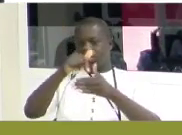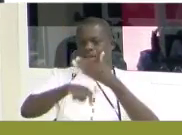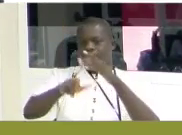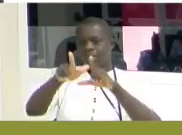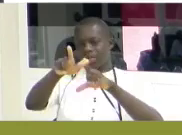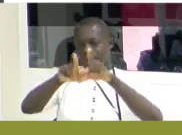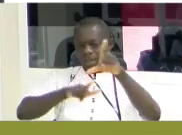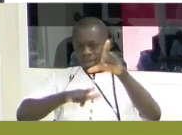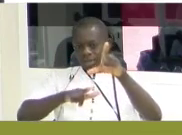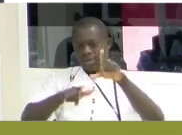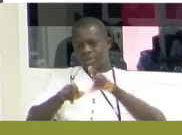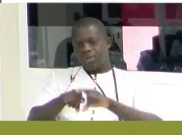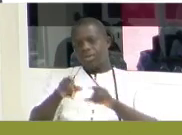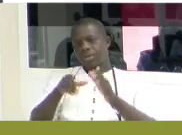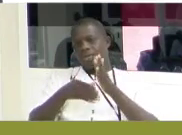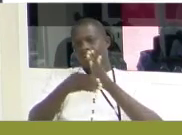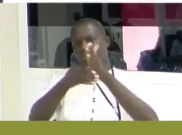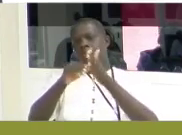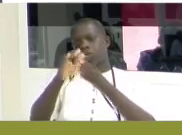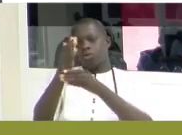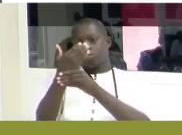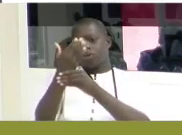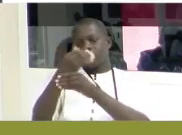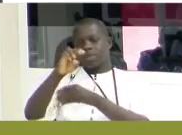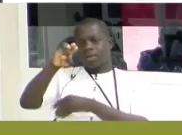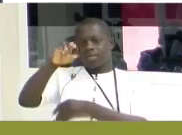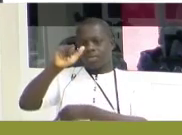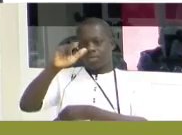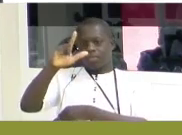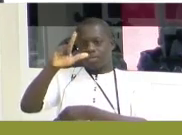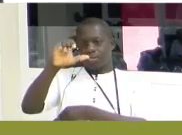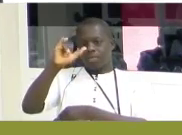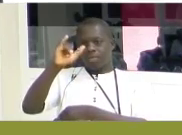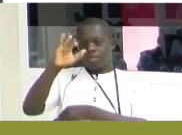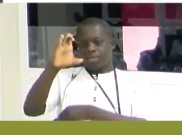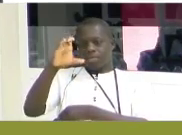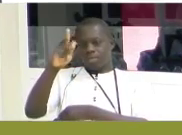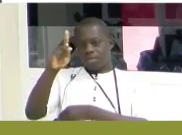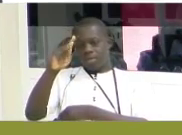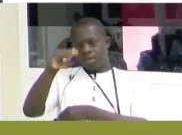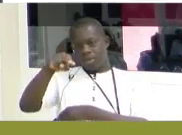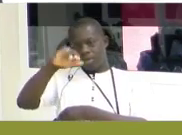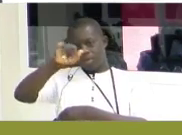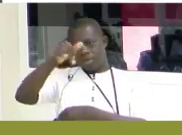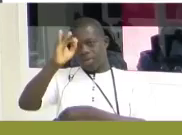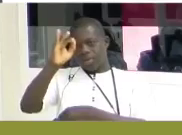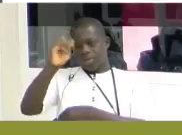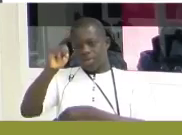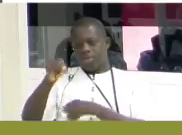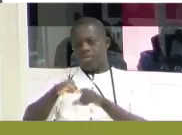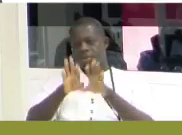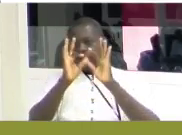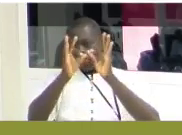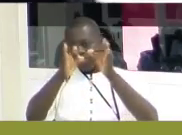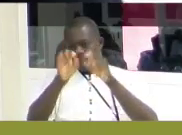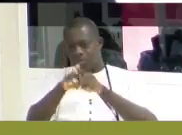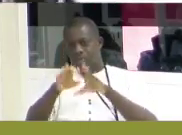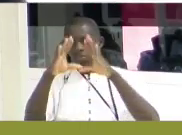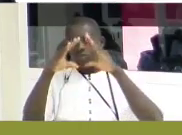acting chief medical director of the hospital, Dr. Malik Njai. I briefed Dr. Njai about those publications. And I